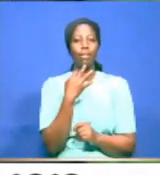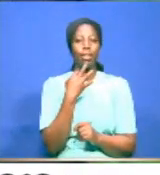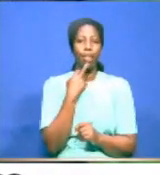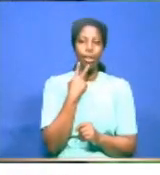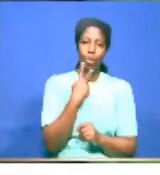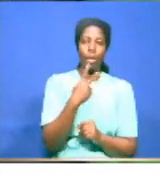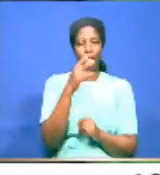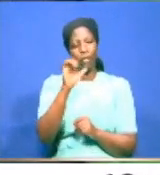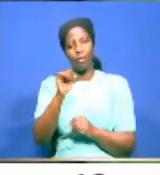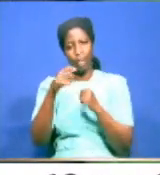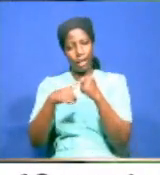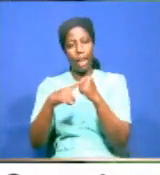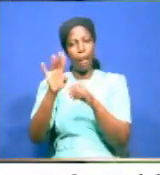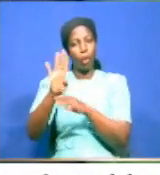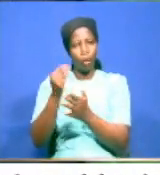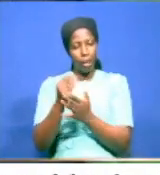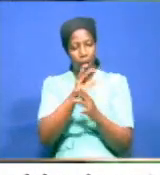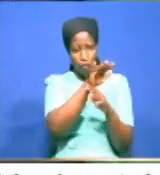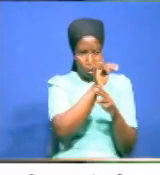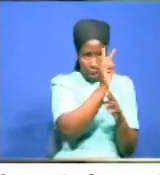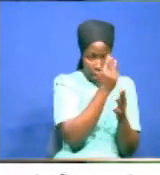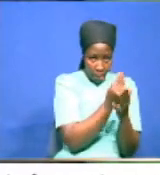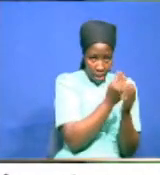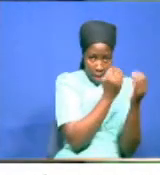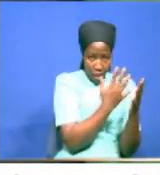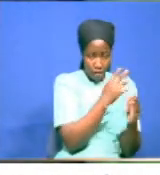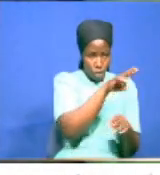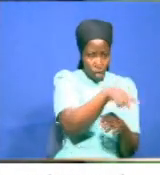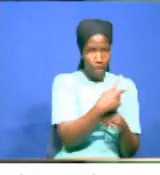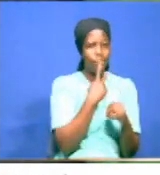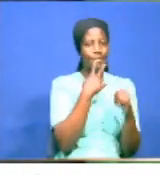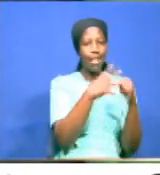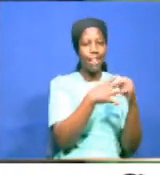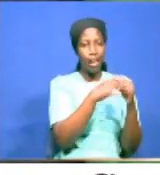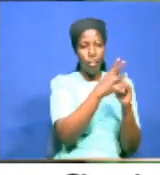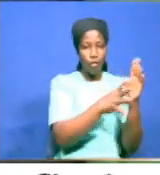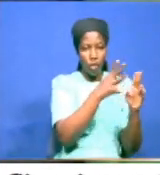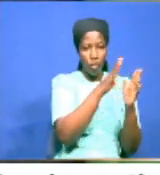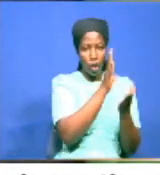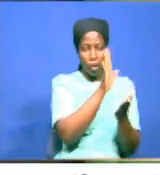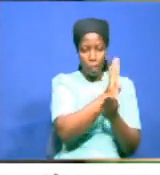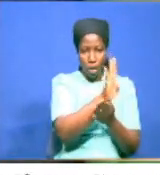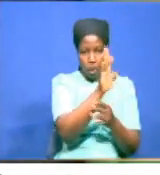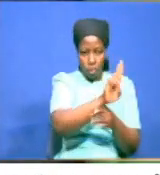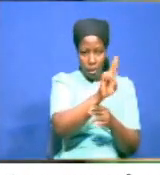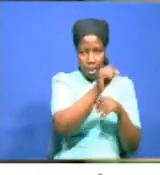3,256 billion from Kenyan shilling 2,944 billion spent in